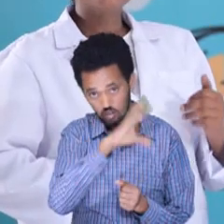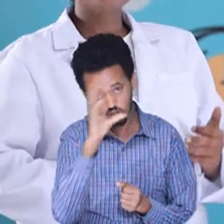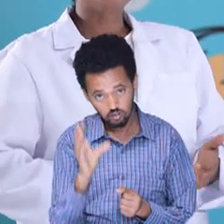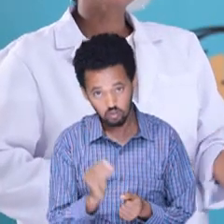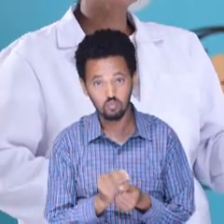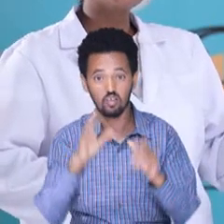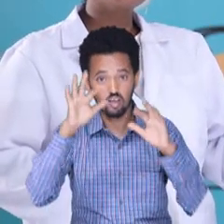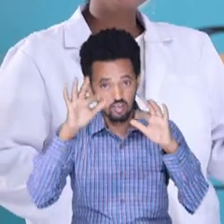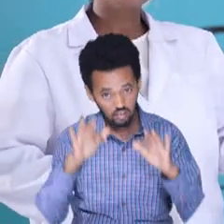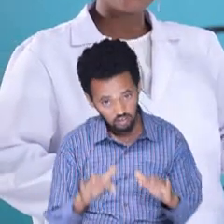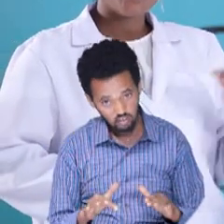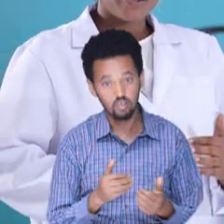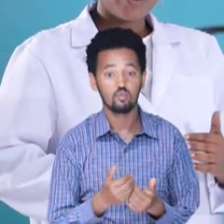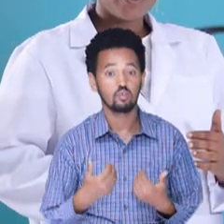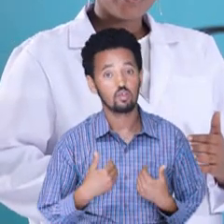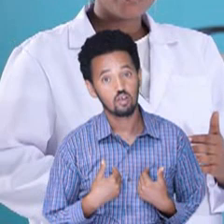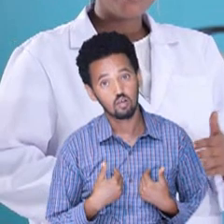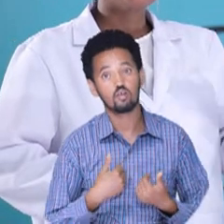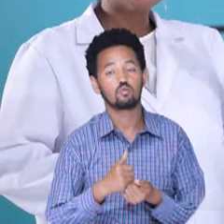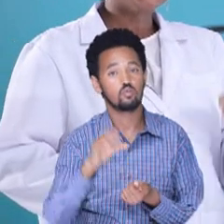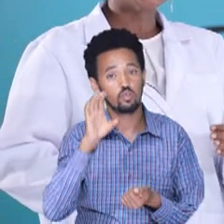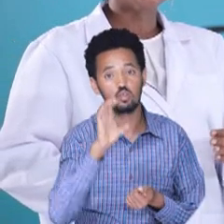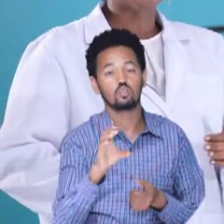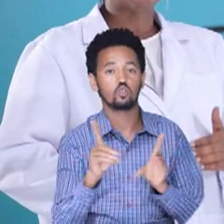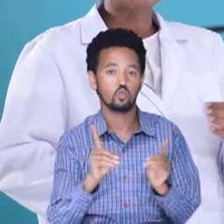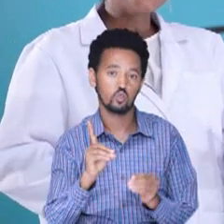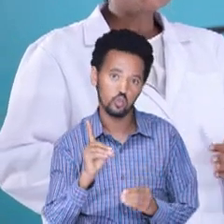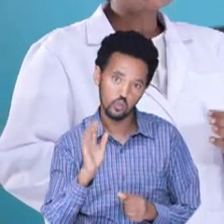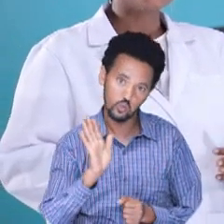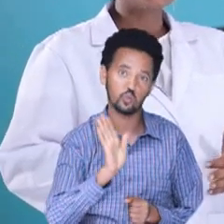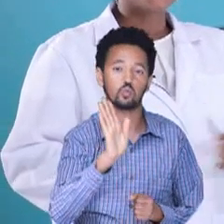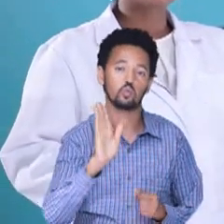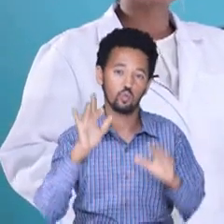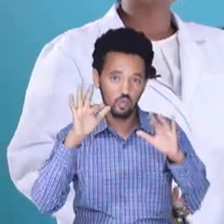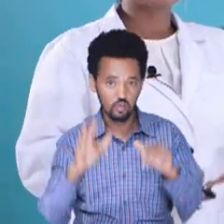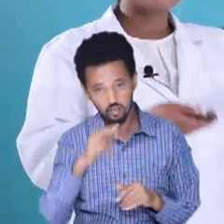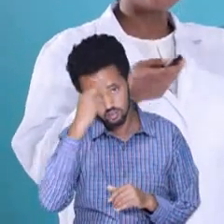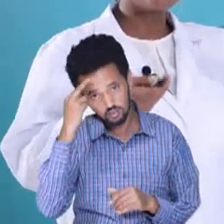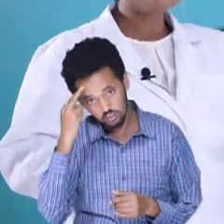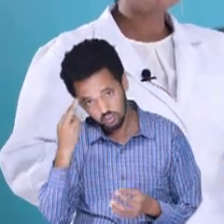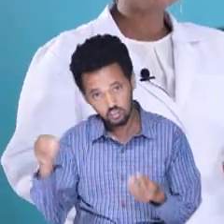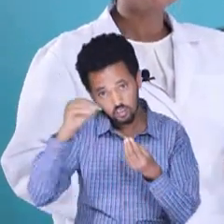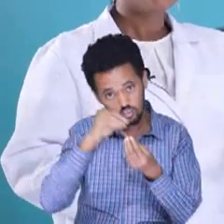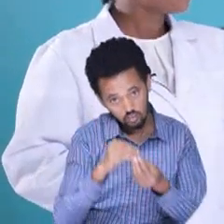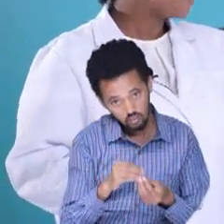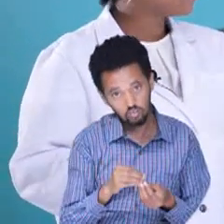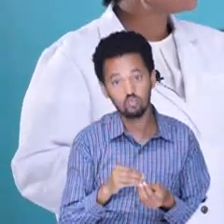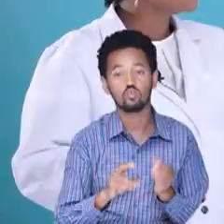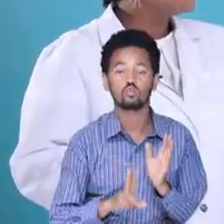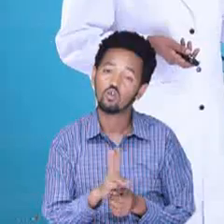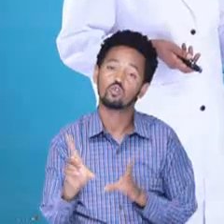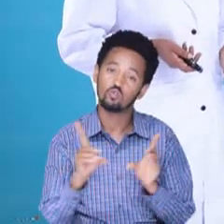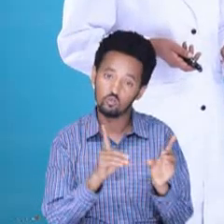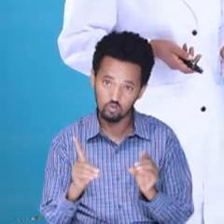Africa river seasonally fluctuated due to rainy season increase its volume,